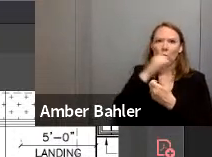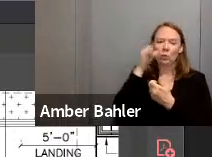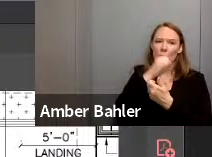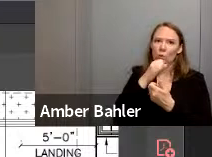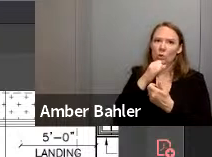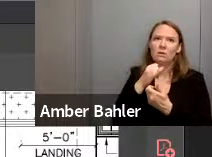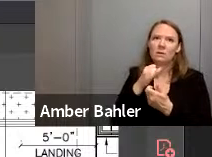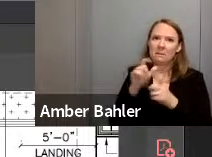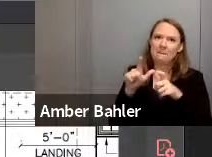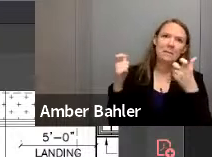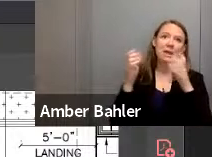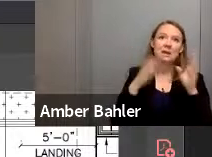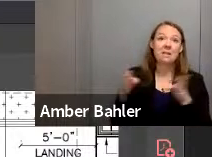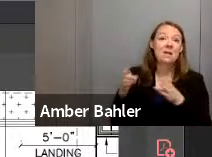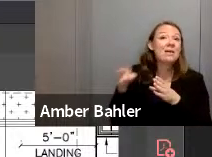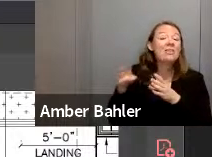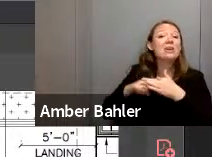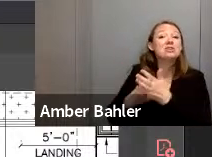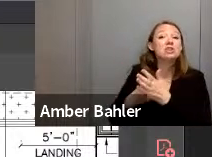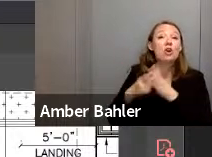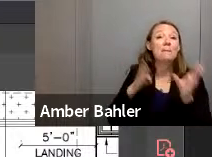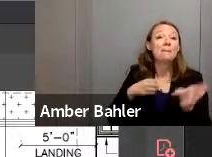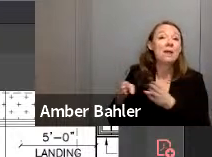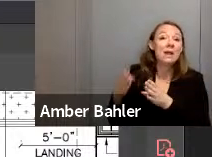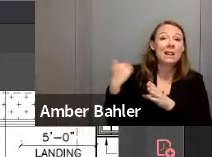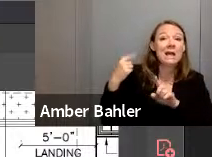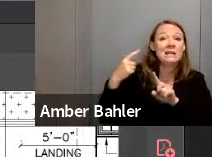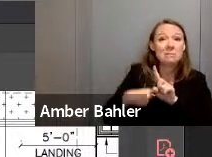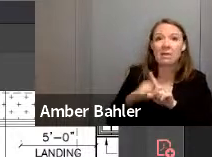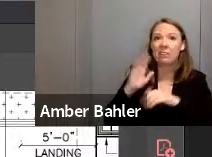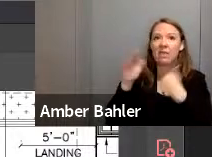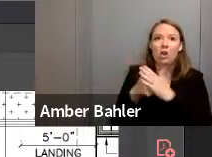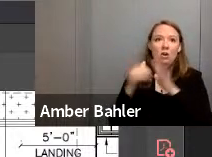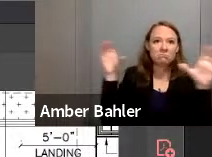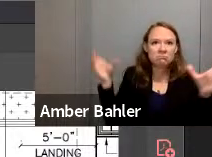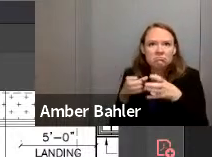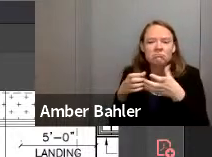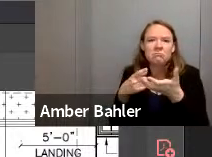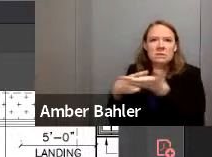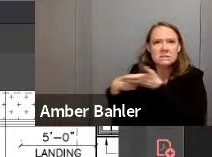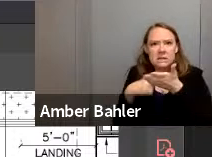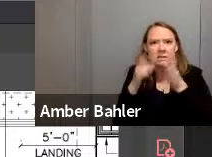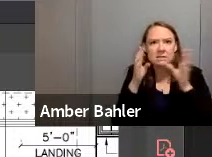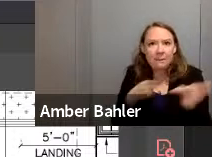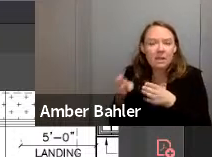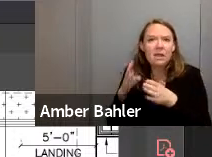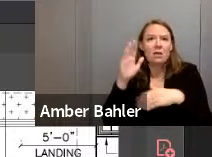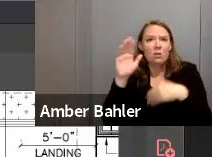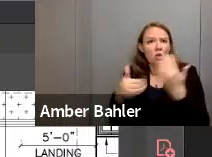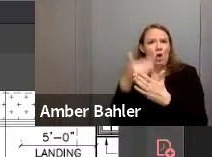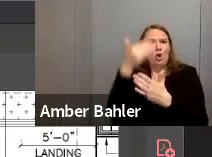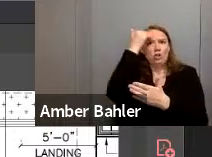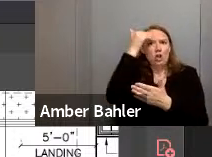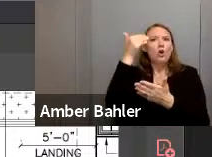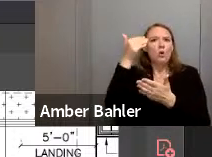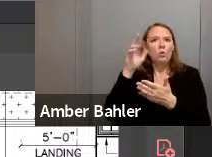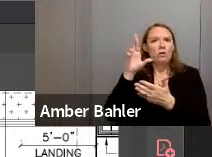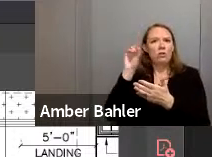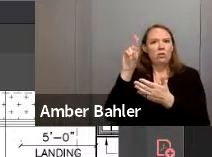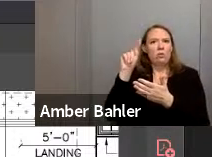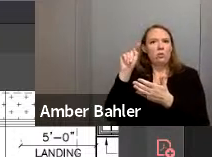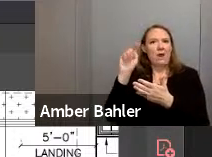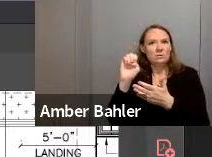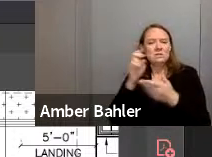They started planning last month, where everyone meets and they go over the plan and everyone knows their routes. The supervisors have a list and they check off